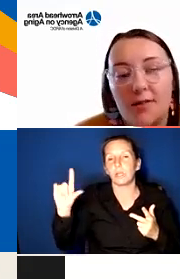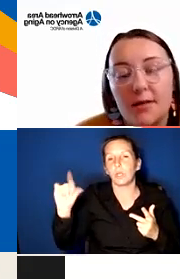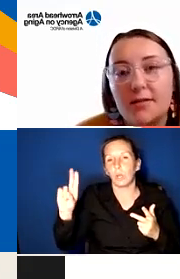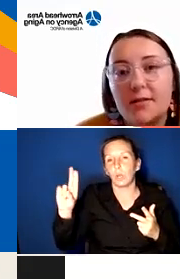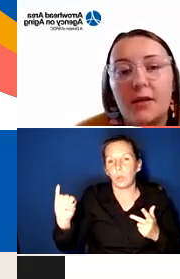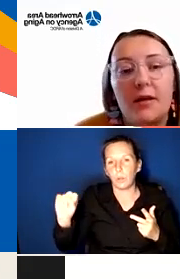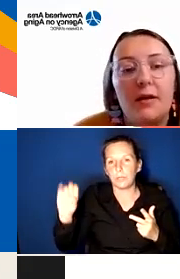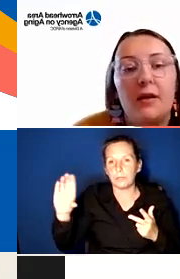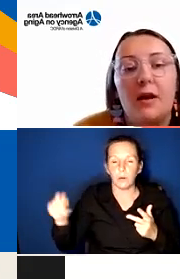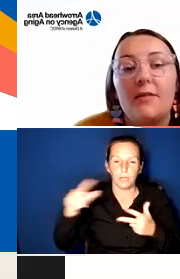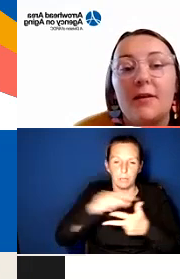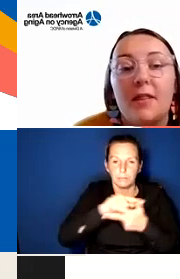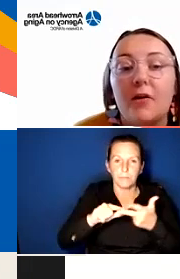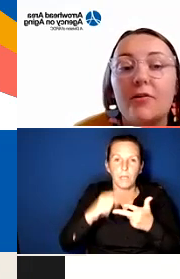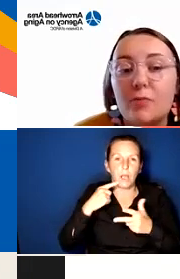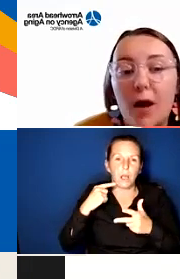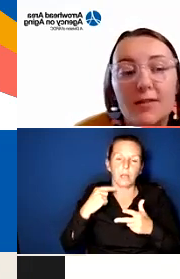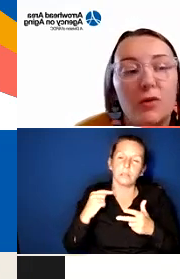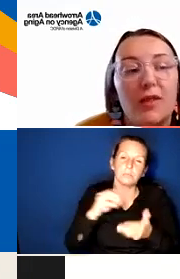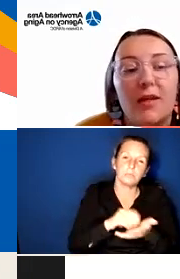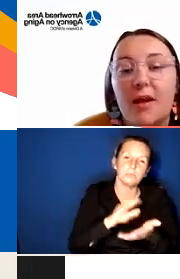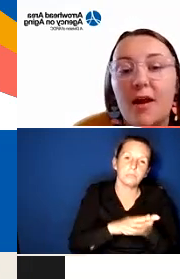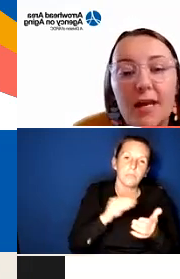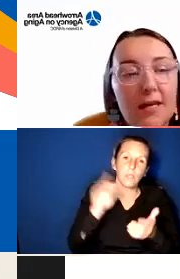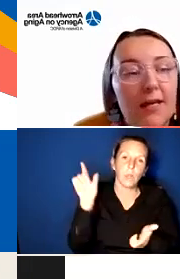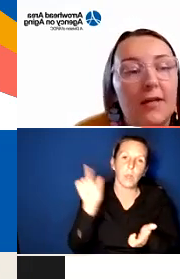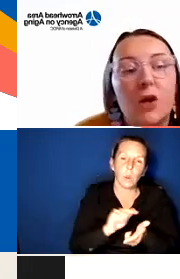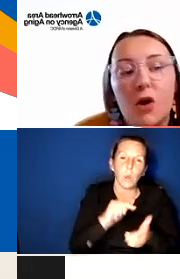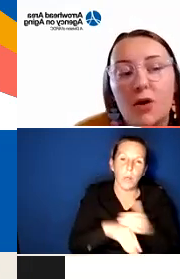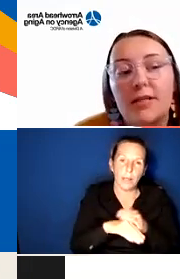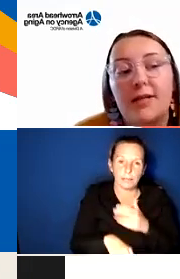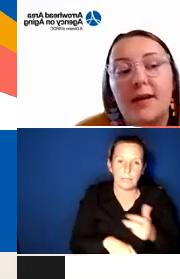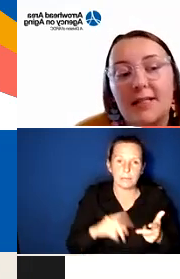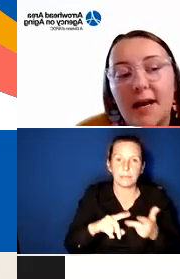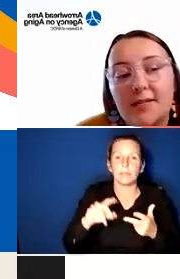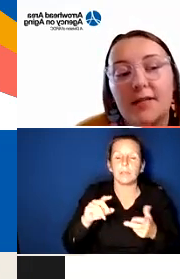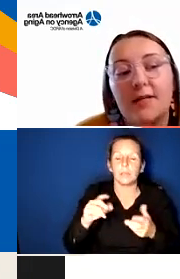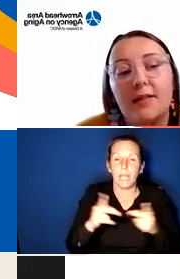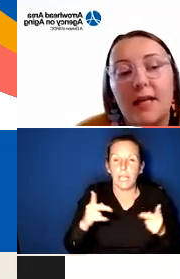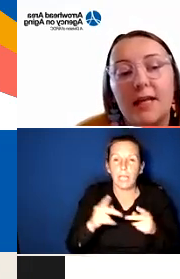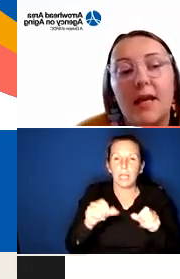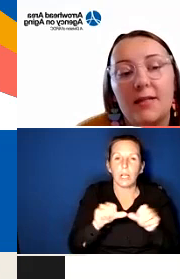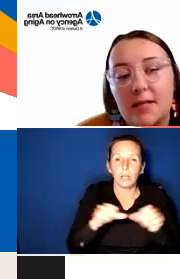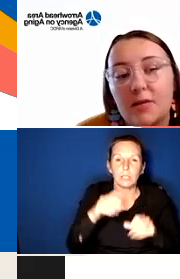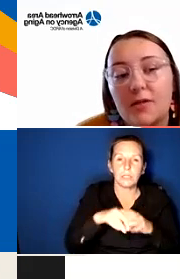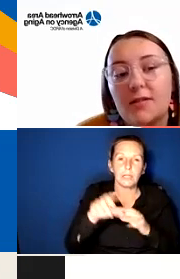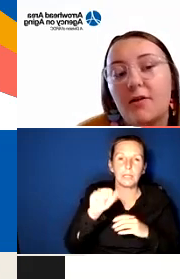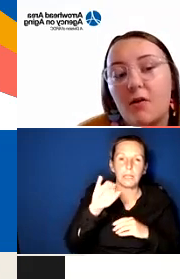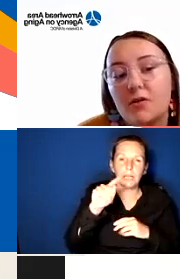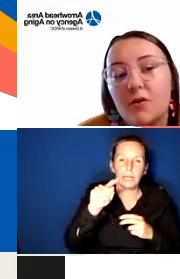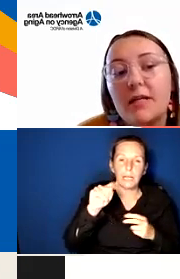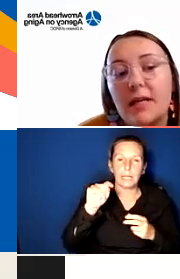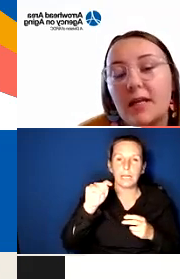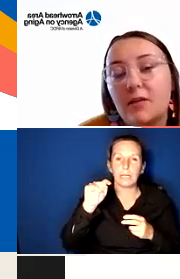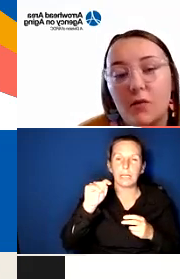vehicle access. And then there are spots within Aiken, Carlton, Itasca, Lake, and St. Louis that